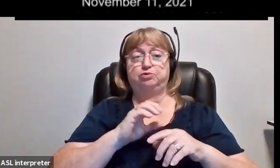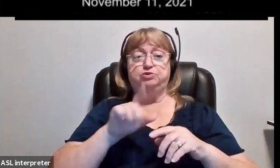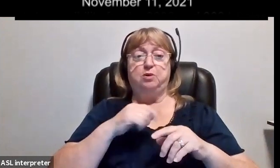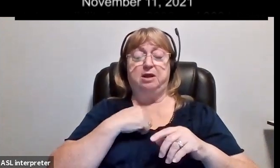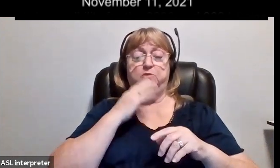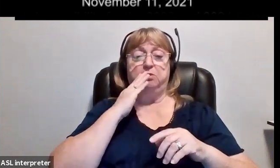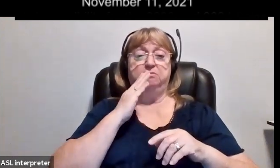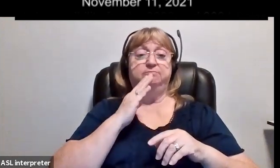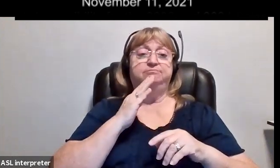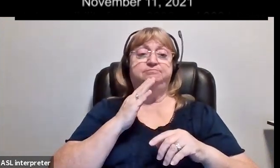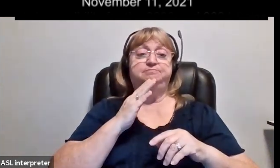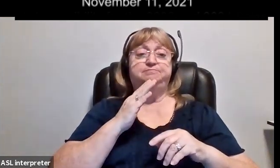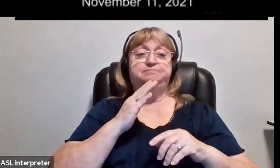put